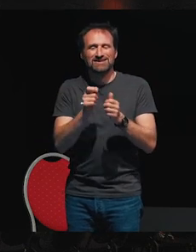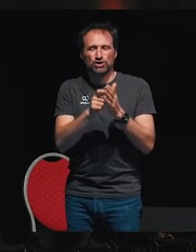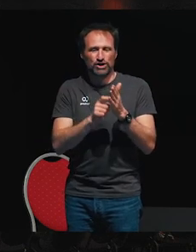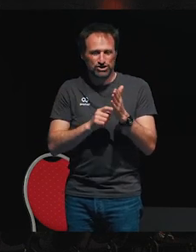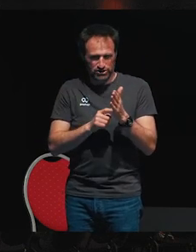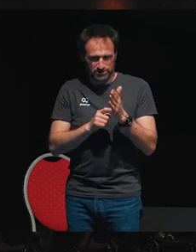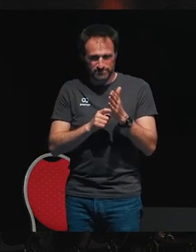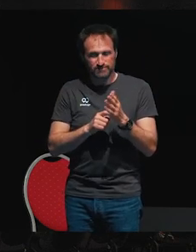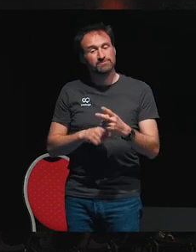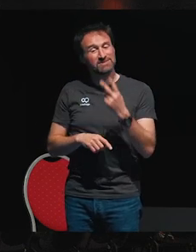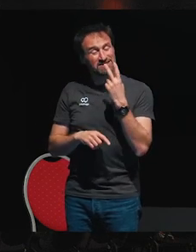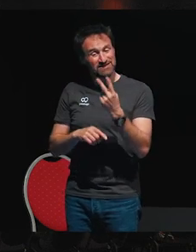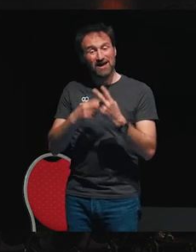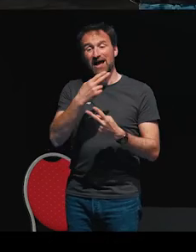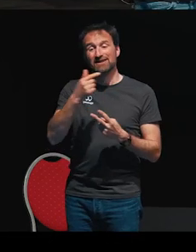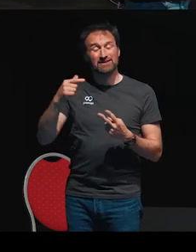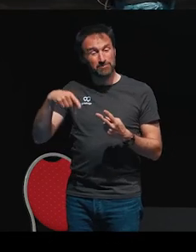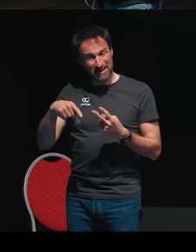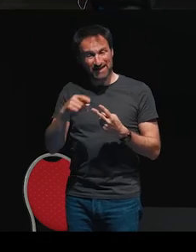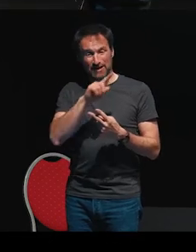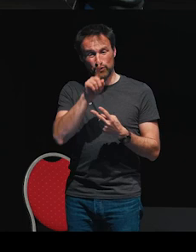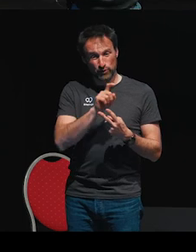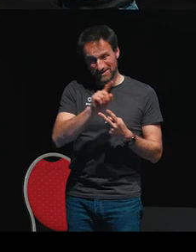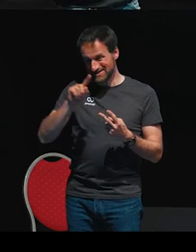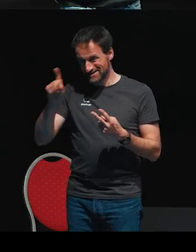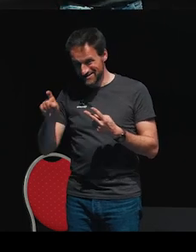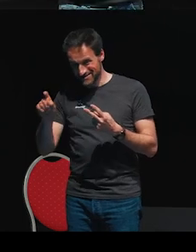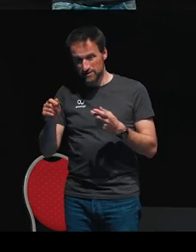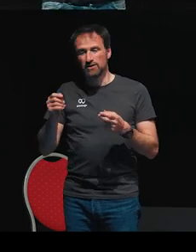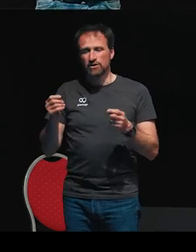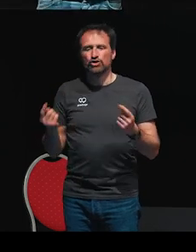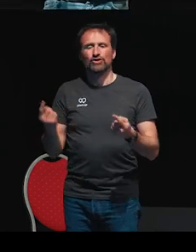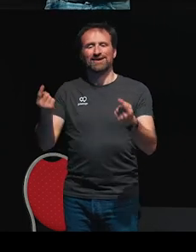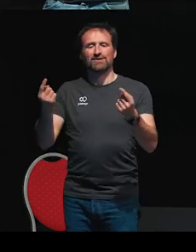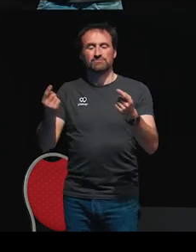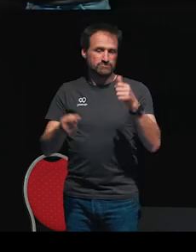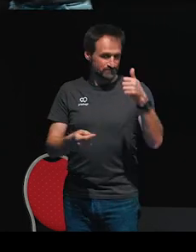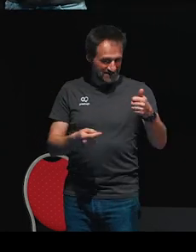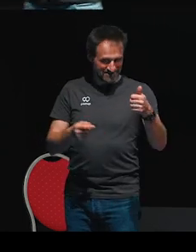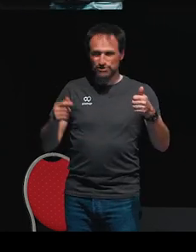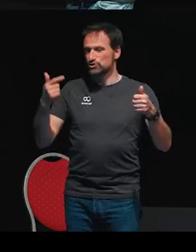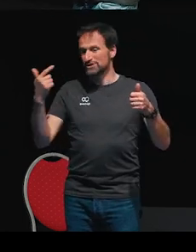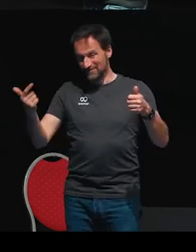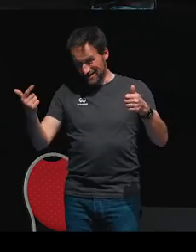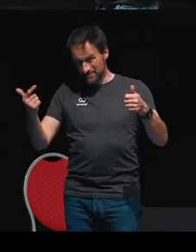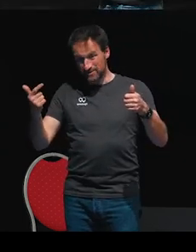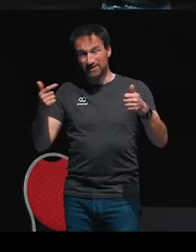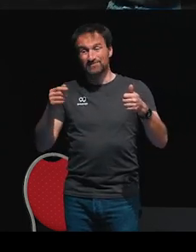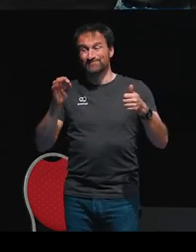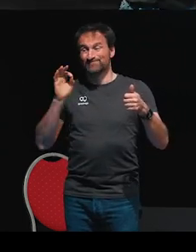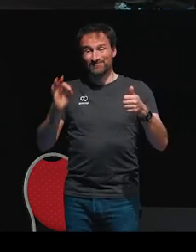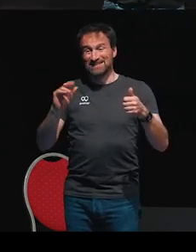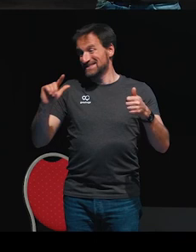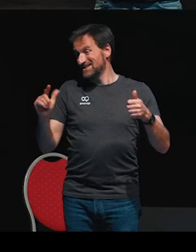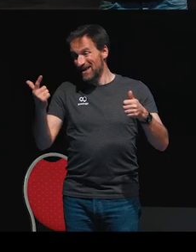two HTTP requests, 1 and 2, and in one situation, the second HTTP request